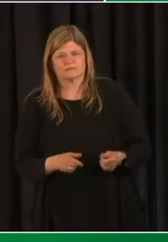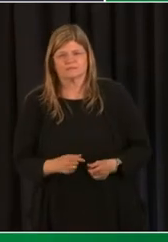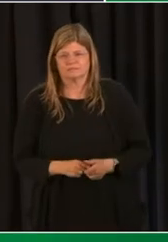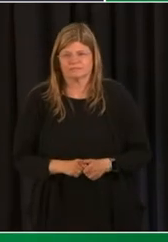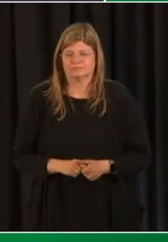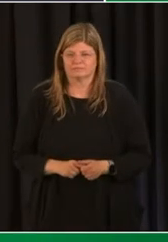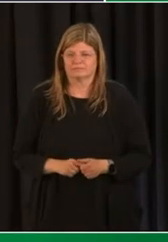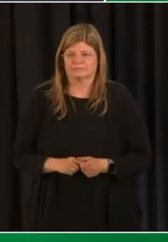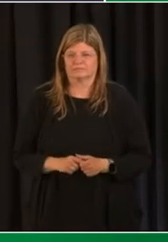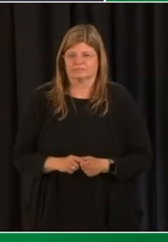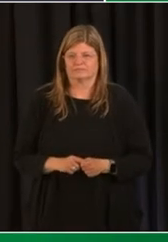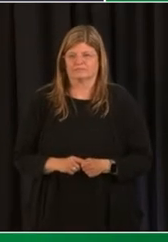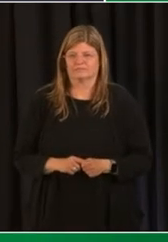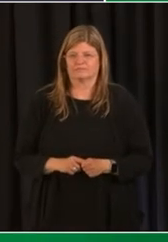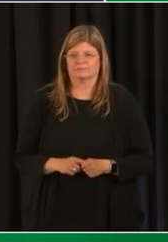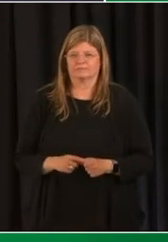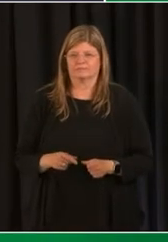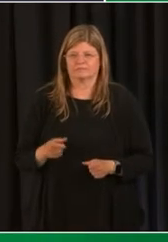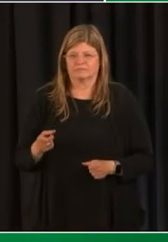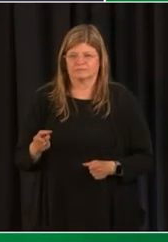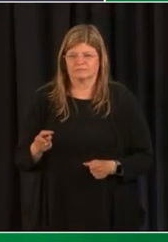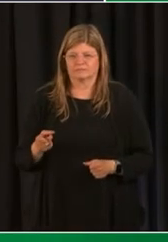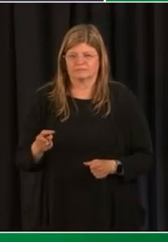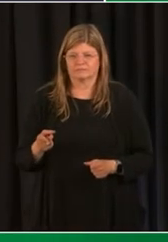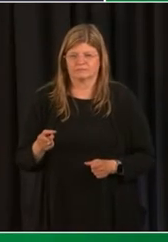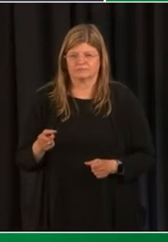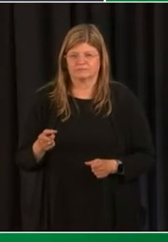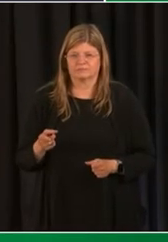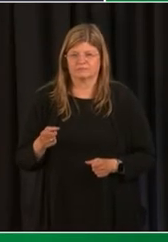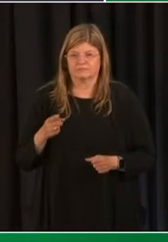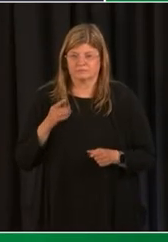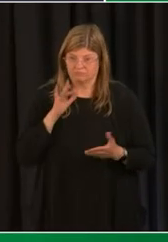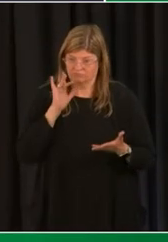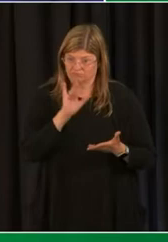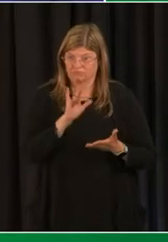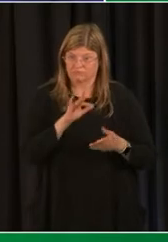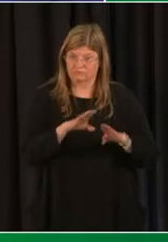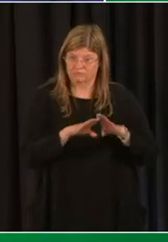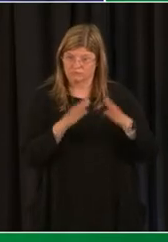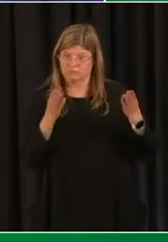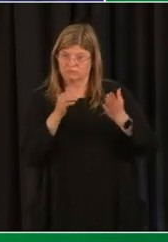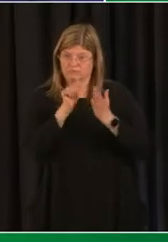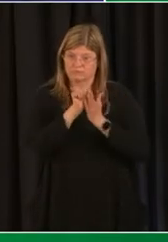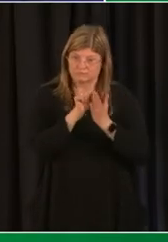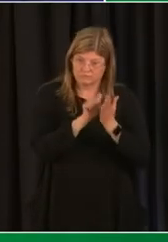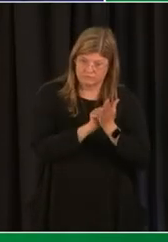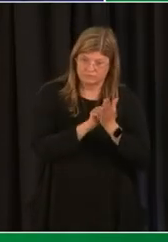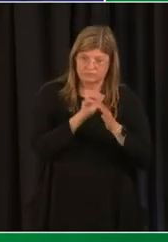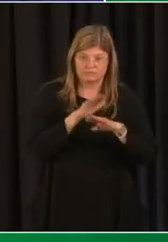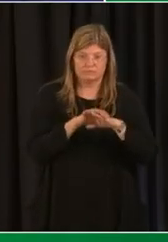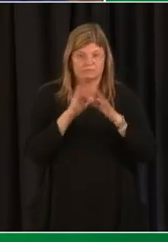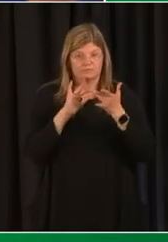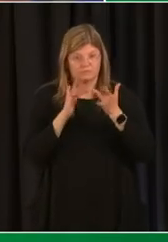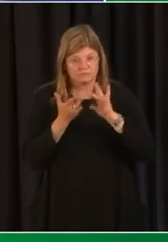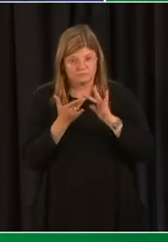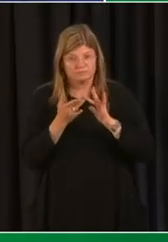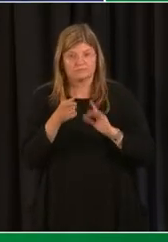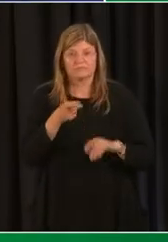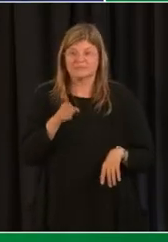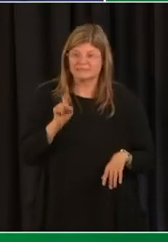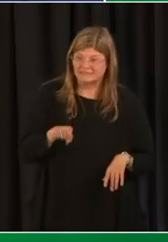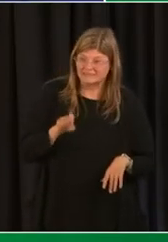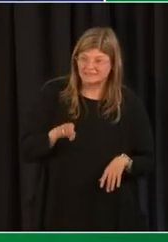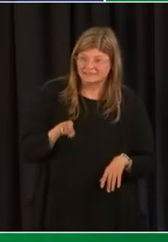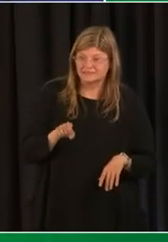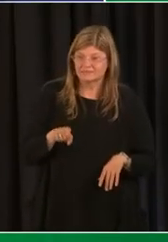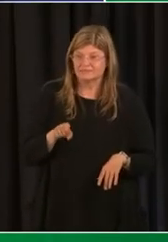So you actually can go ahead and start an application, open account in the portal. And if, for example,